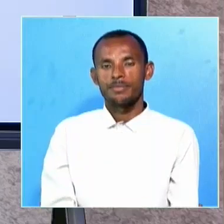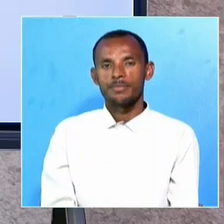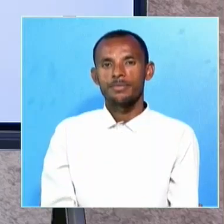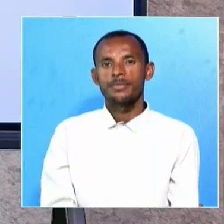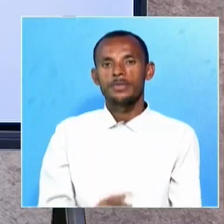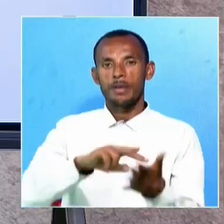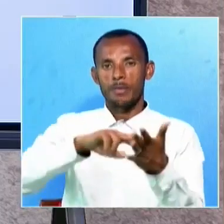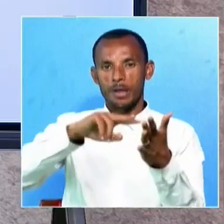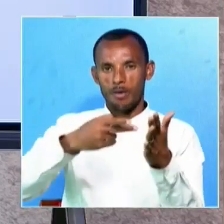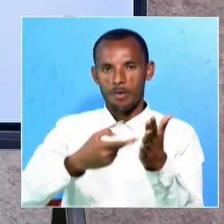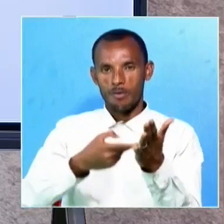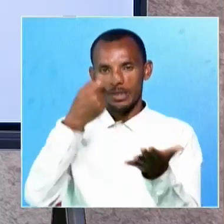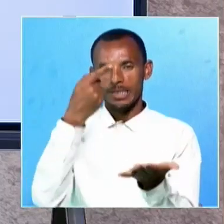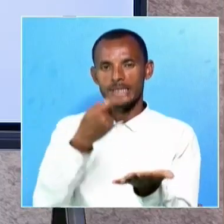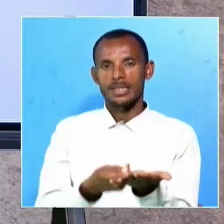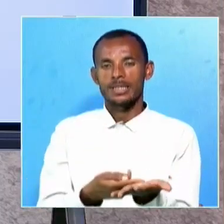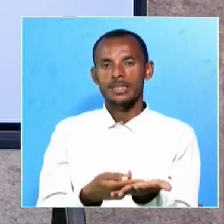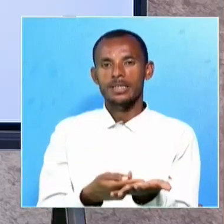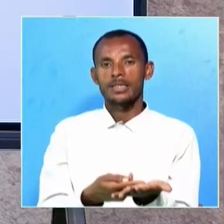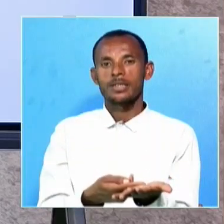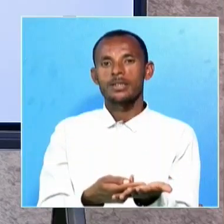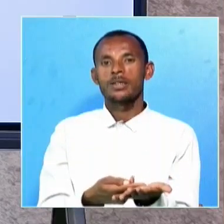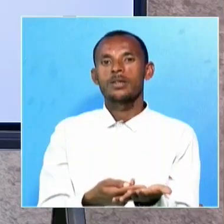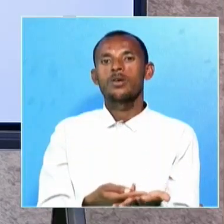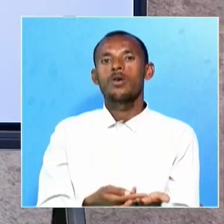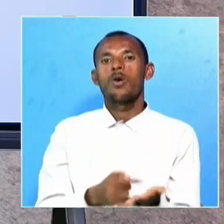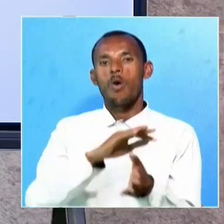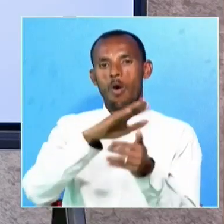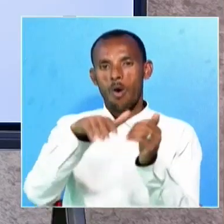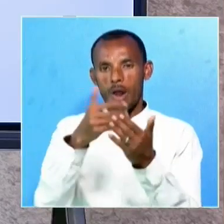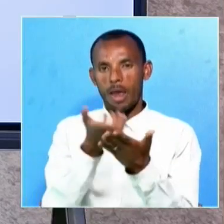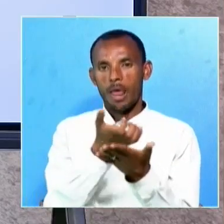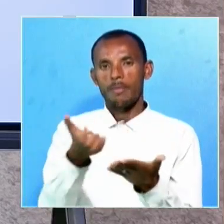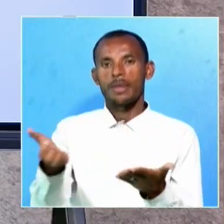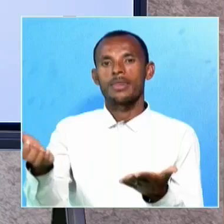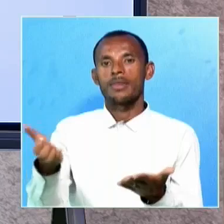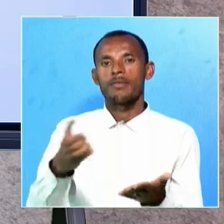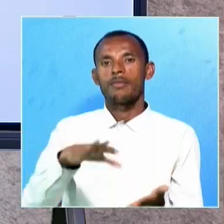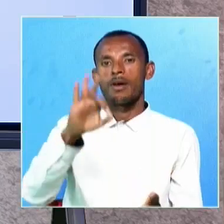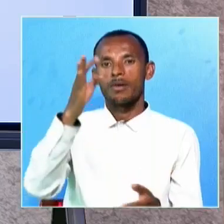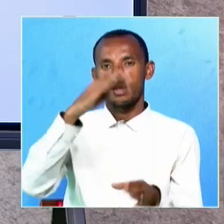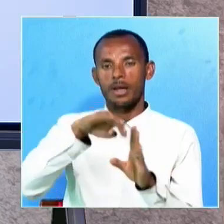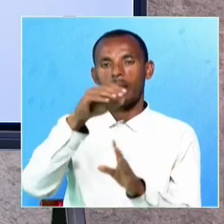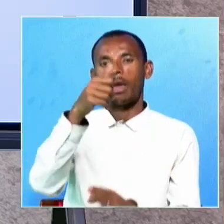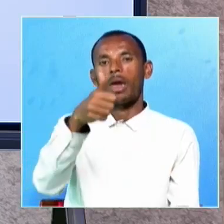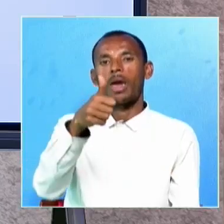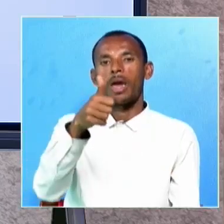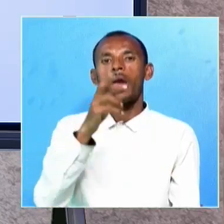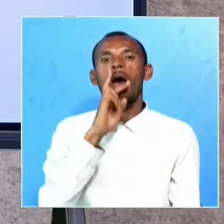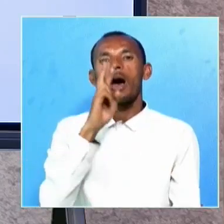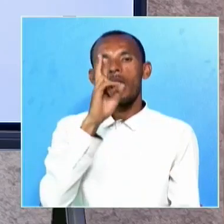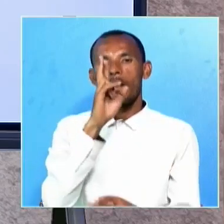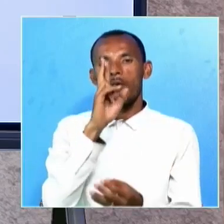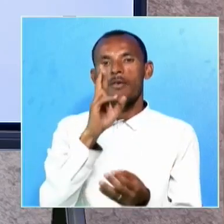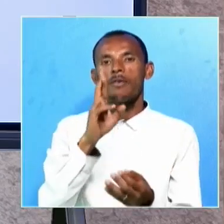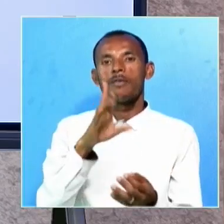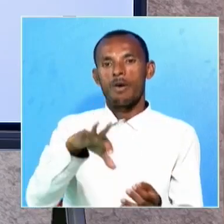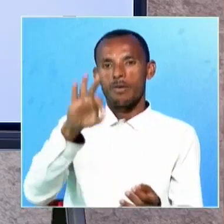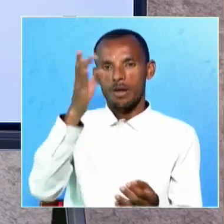The meaning of this one is all elements that are found in A are also found in